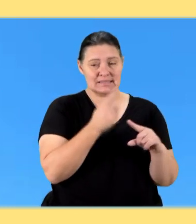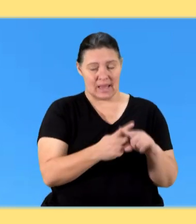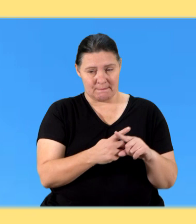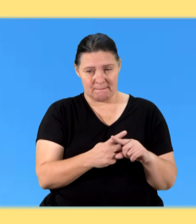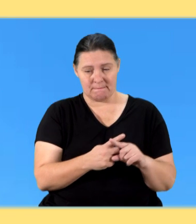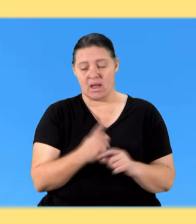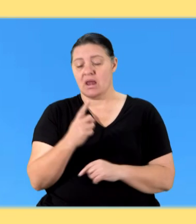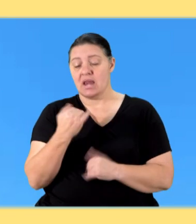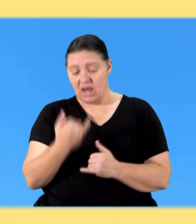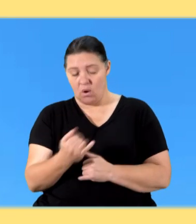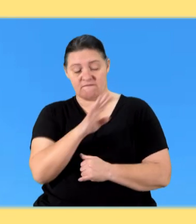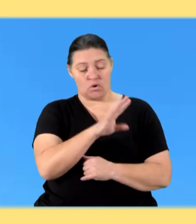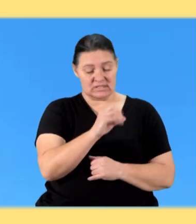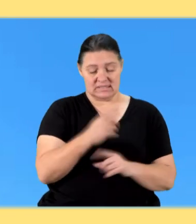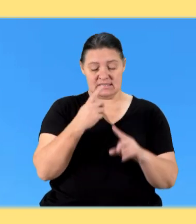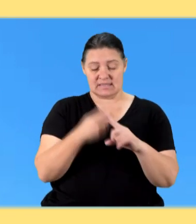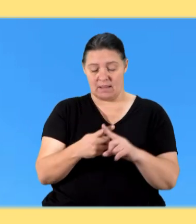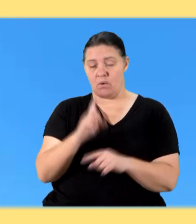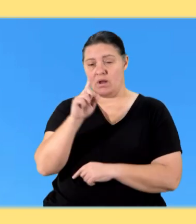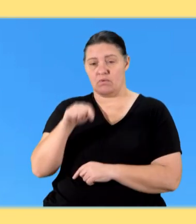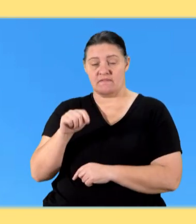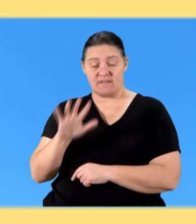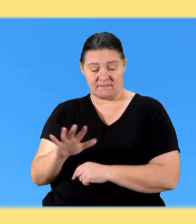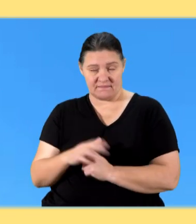Rands multiplied by 1.5.